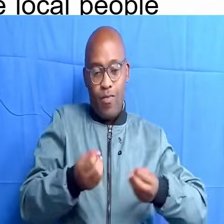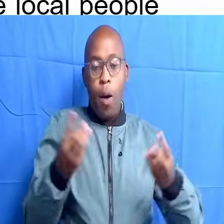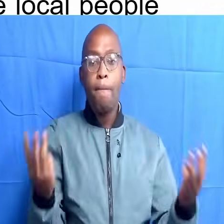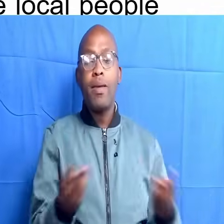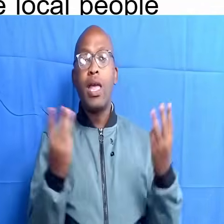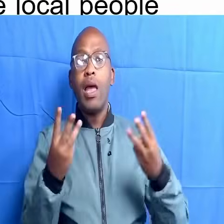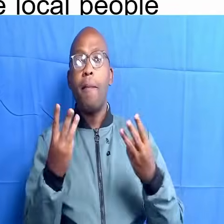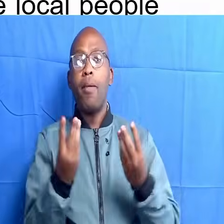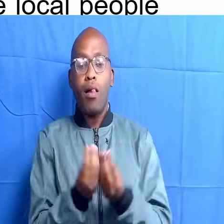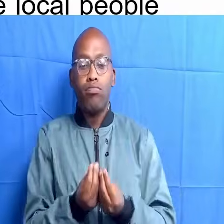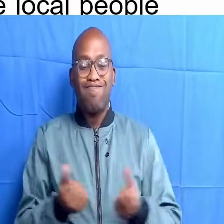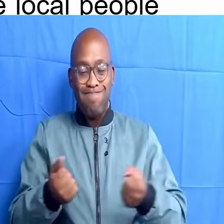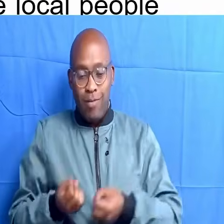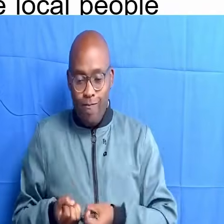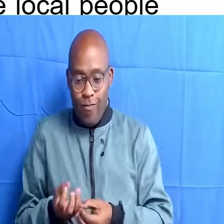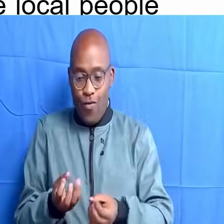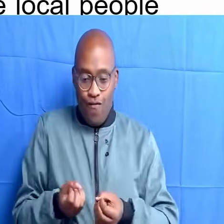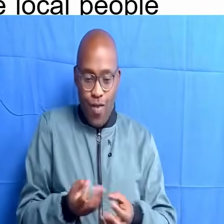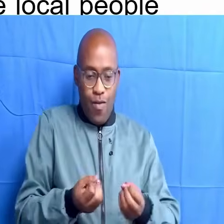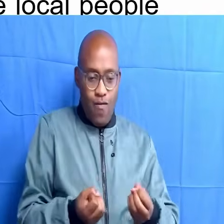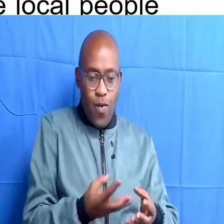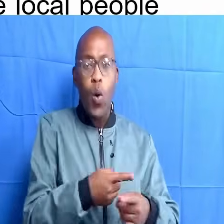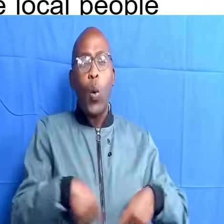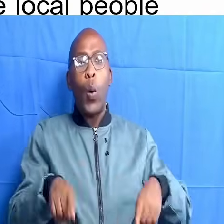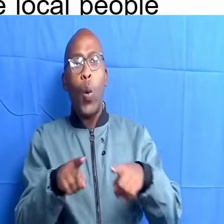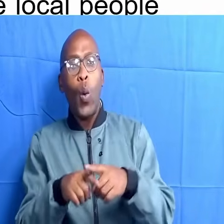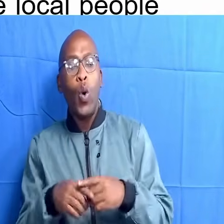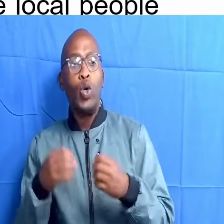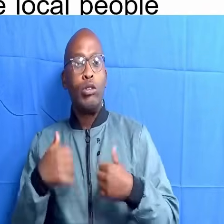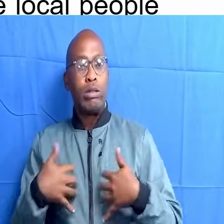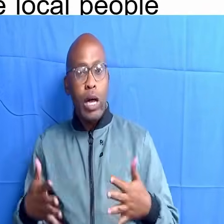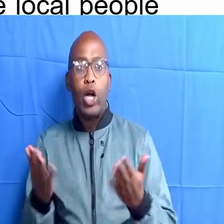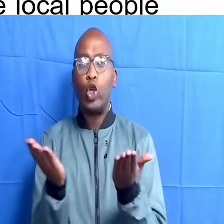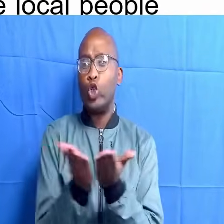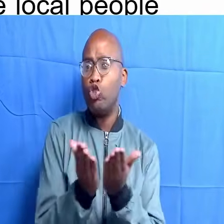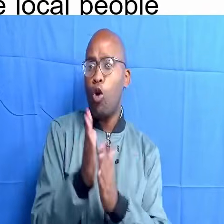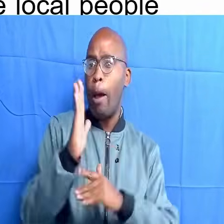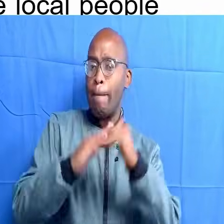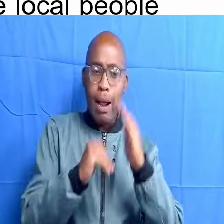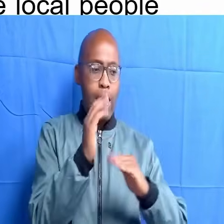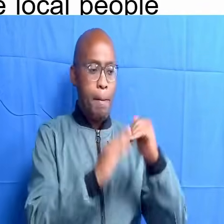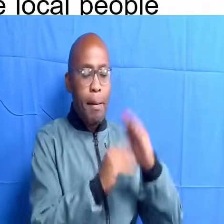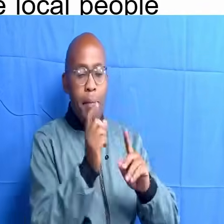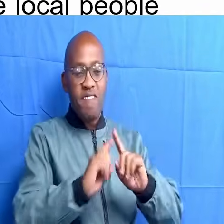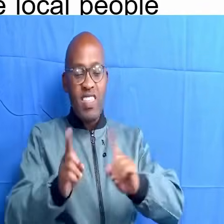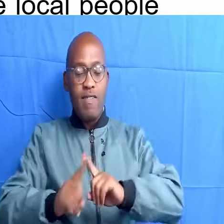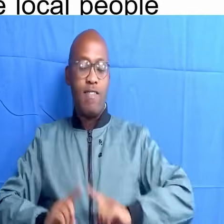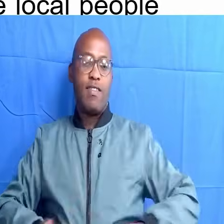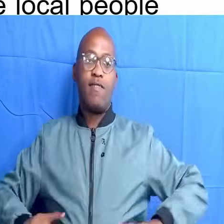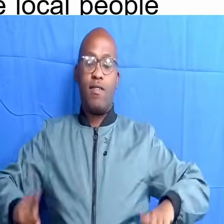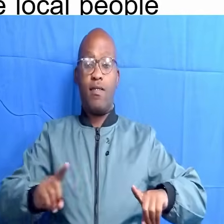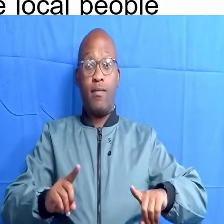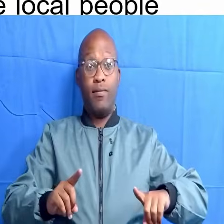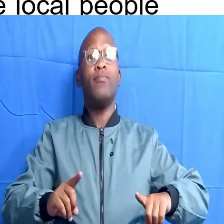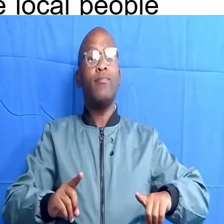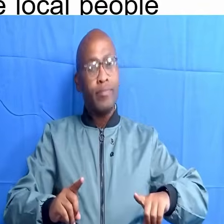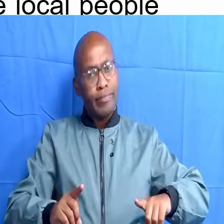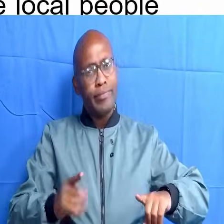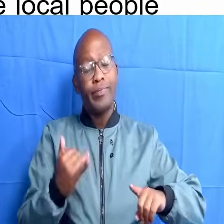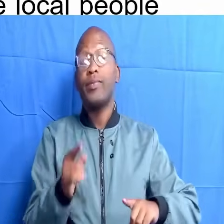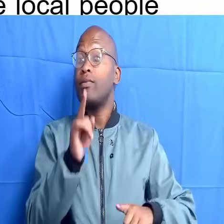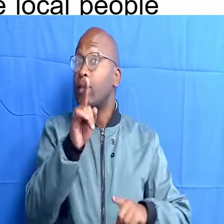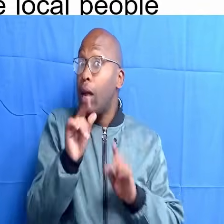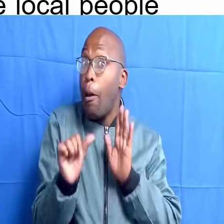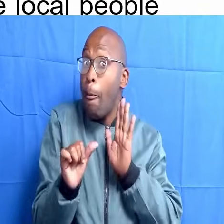the infrastructure and building schools. So as you can see in this background, good people, it is important to